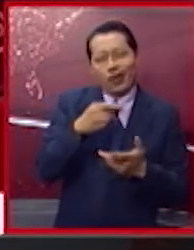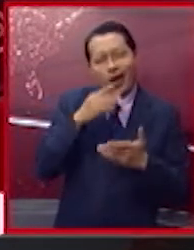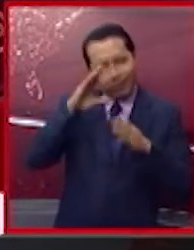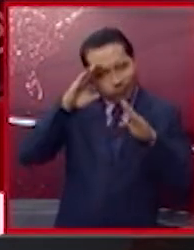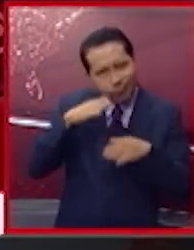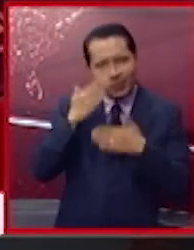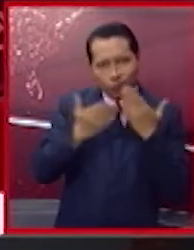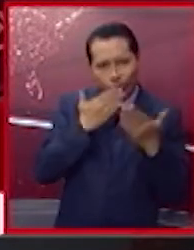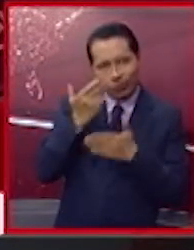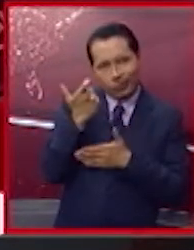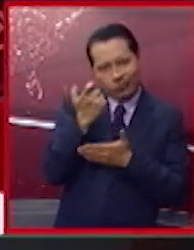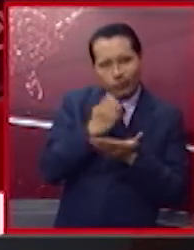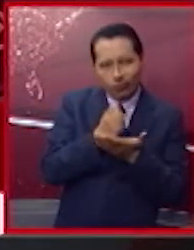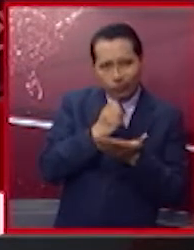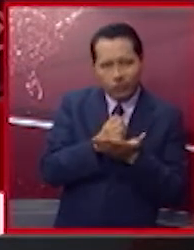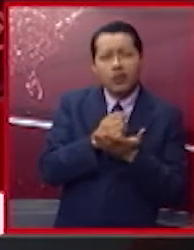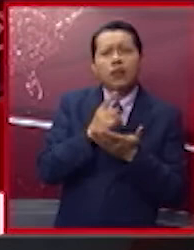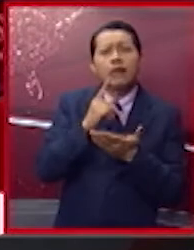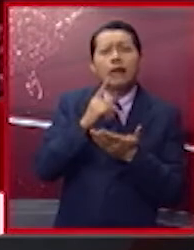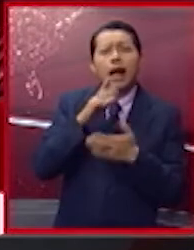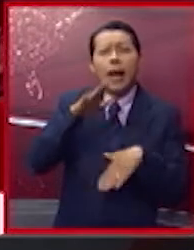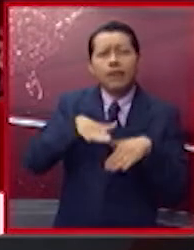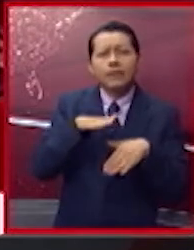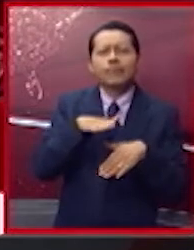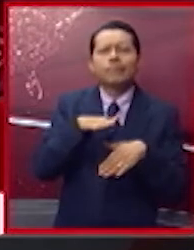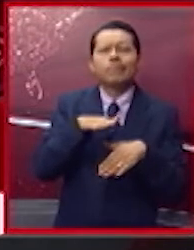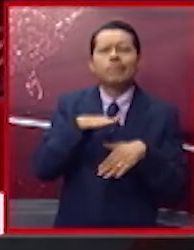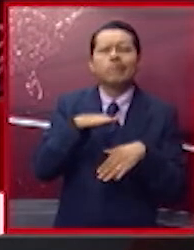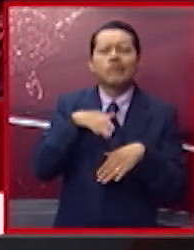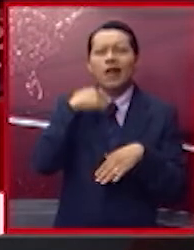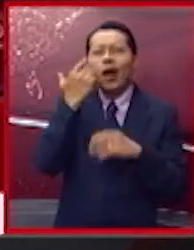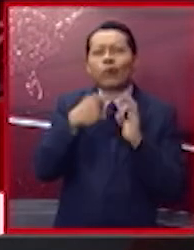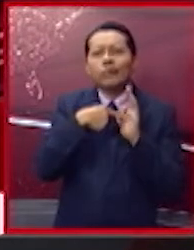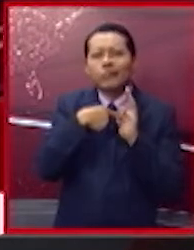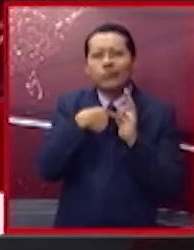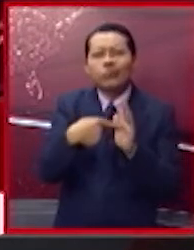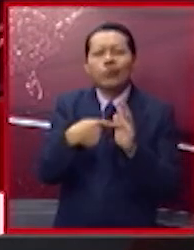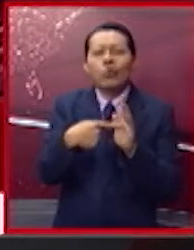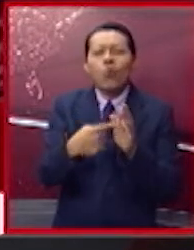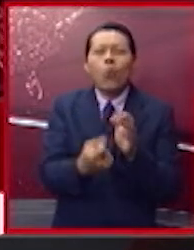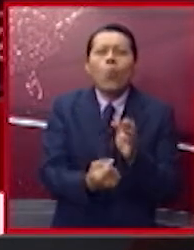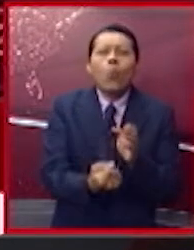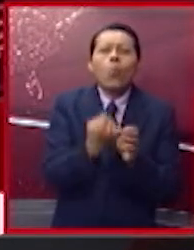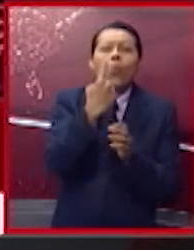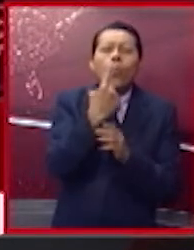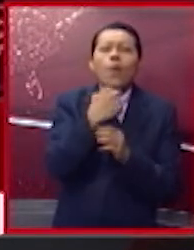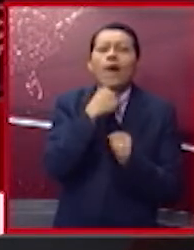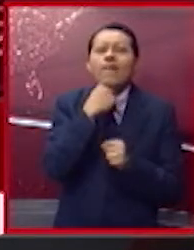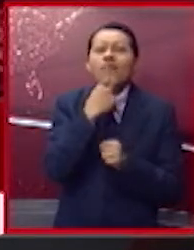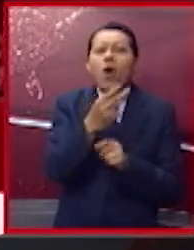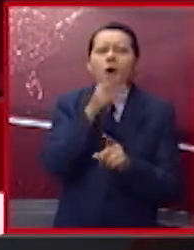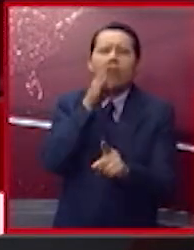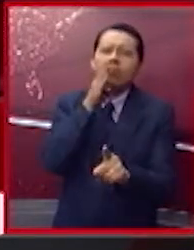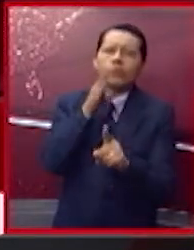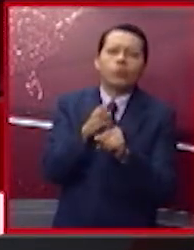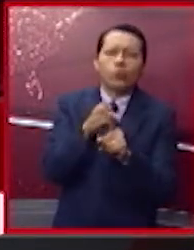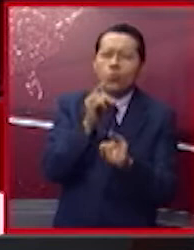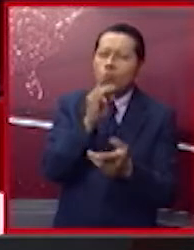economics. And I think sometimes we economists don't serve ourselves very well